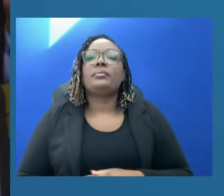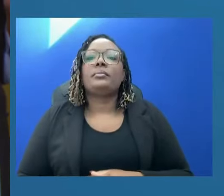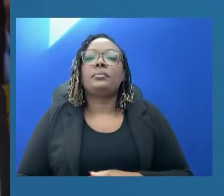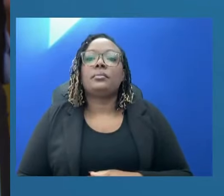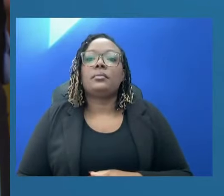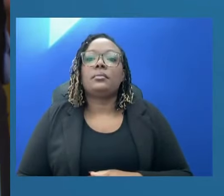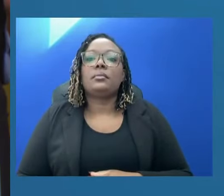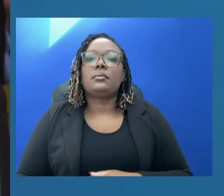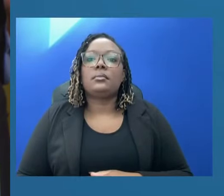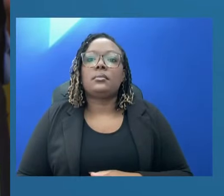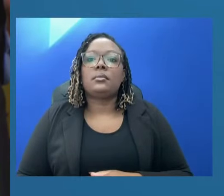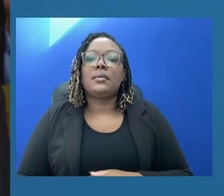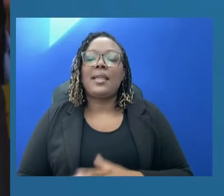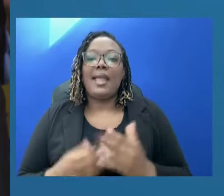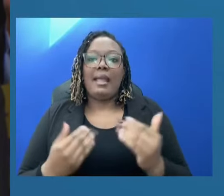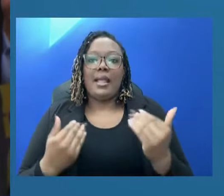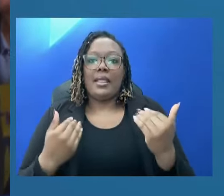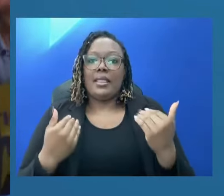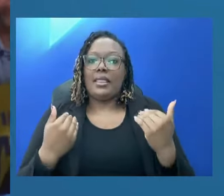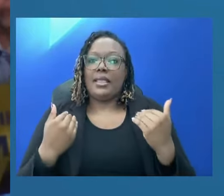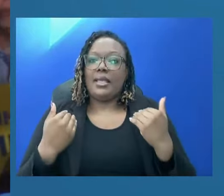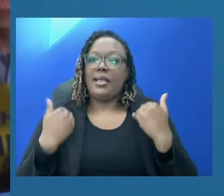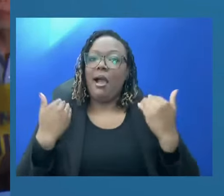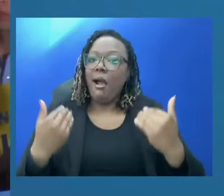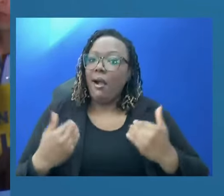and the young